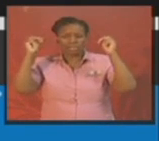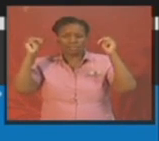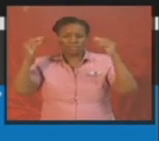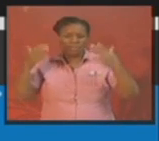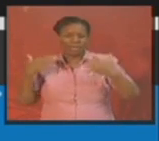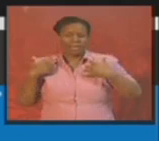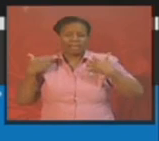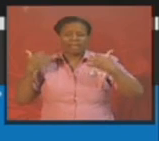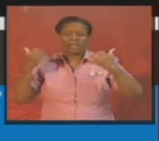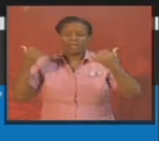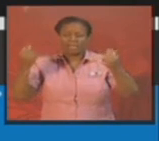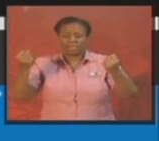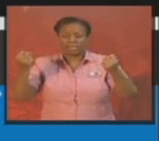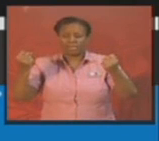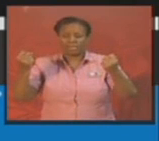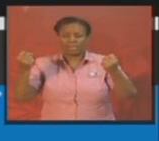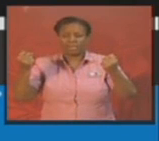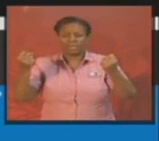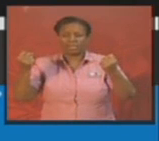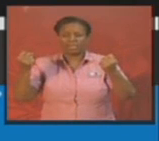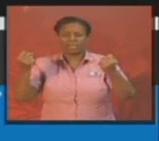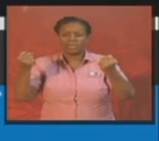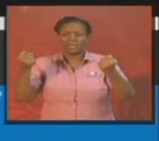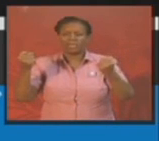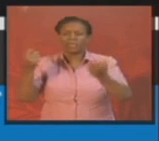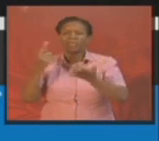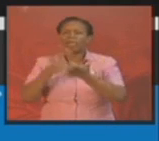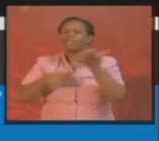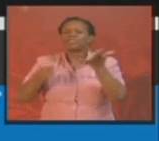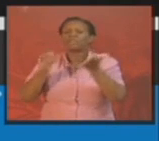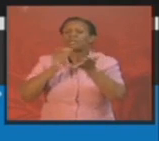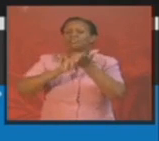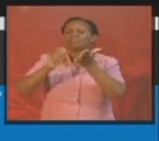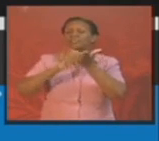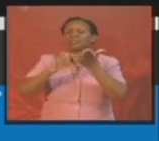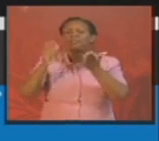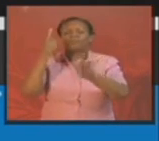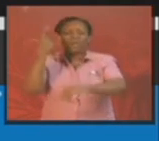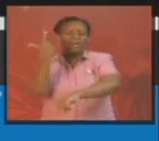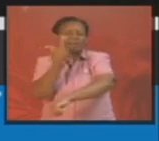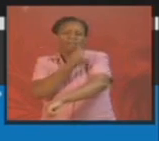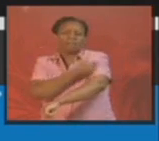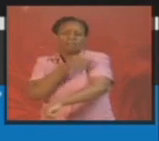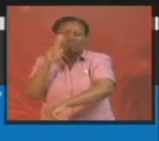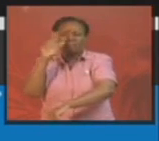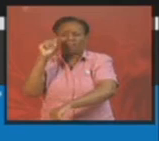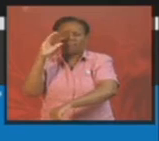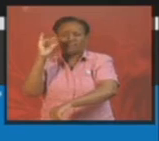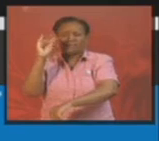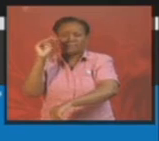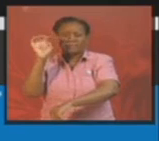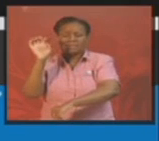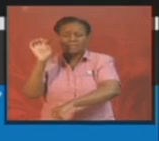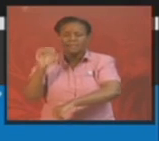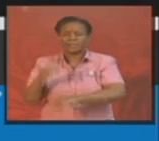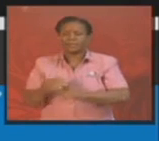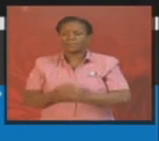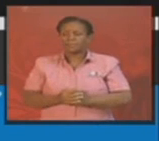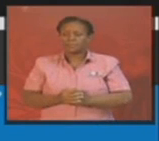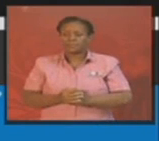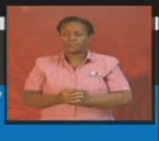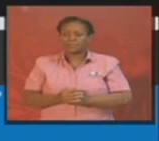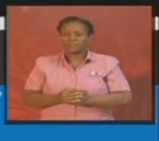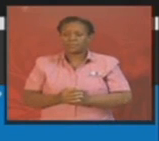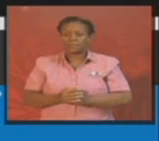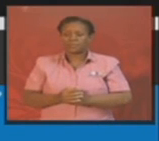agreement we're signing for these vaccines from COVAX facility for from AstraZeneca. Can